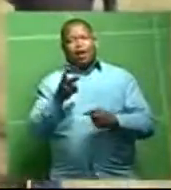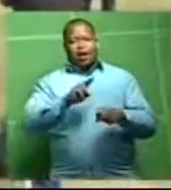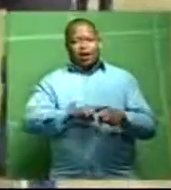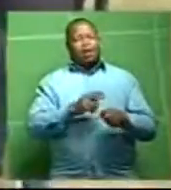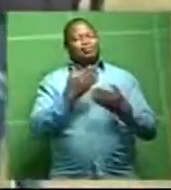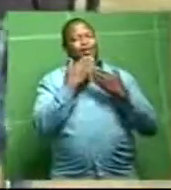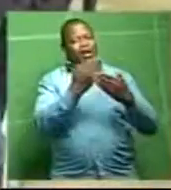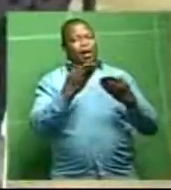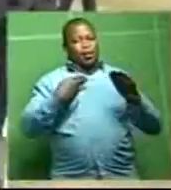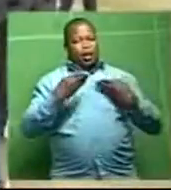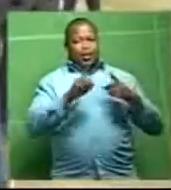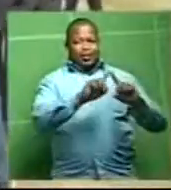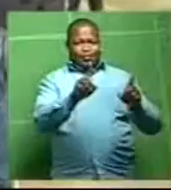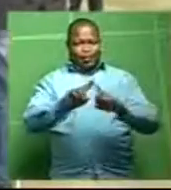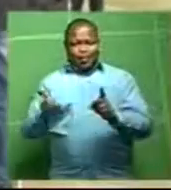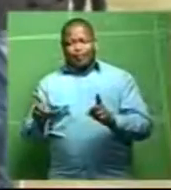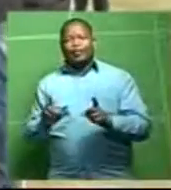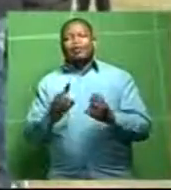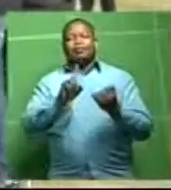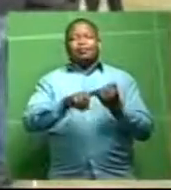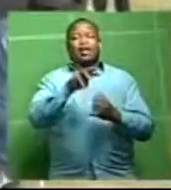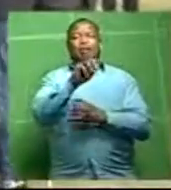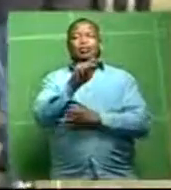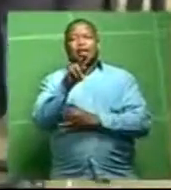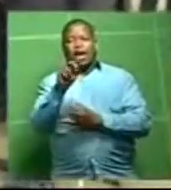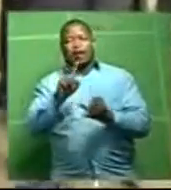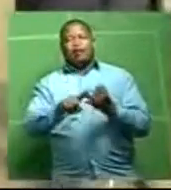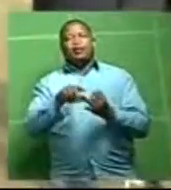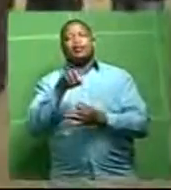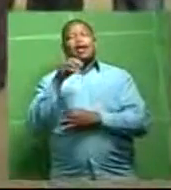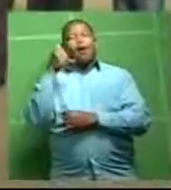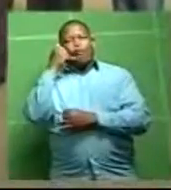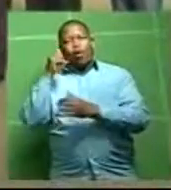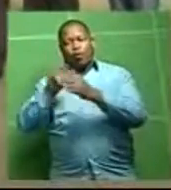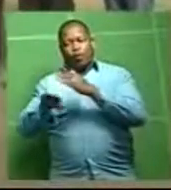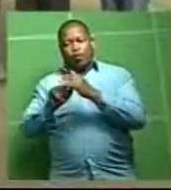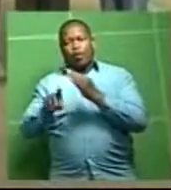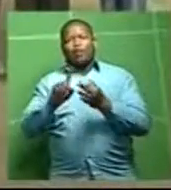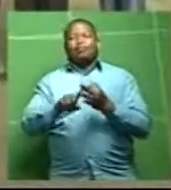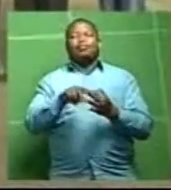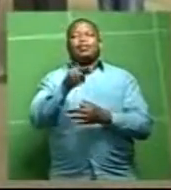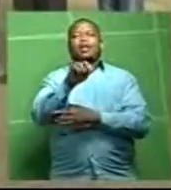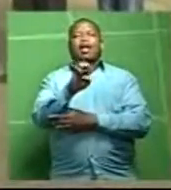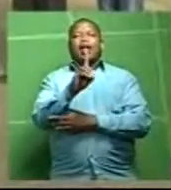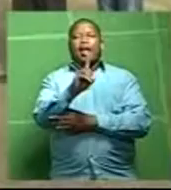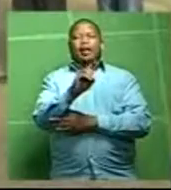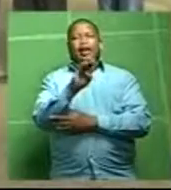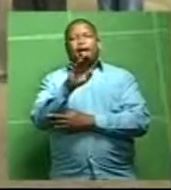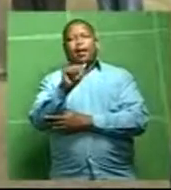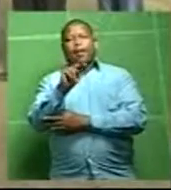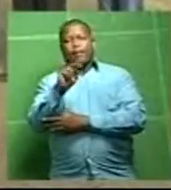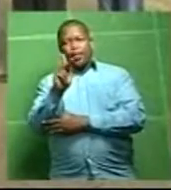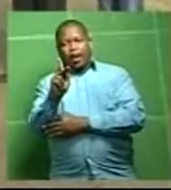SPTC Netbank Ganyene Sun International Wemugele na leto Leti ngeni Ledo nyaga Kuto usegele